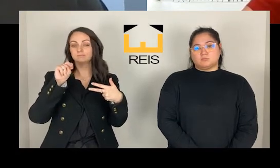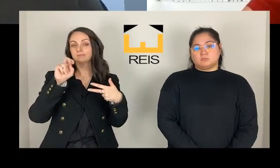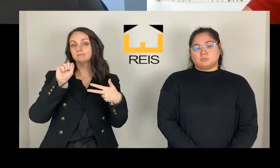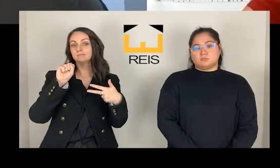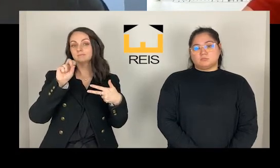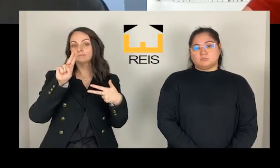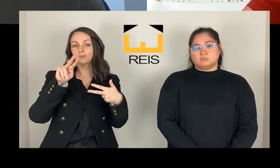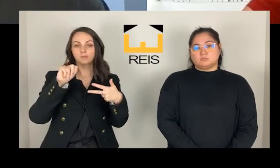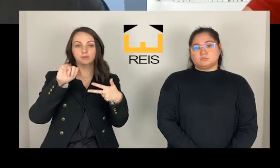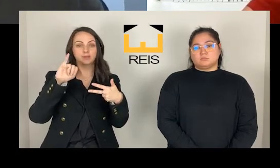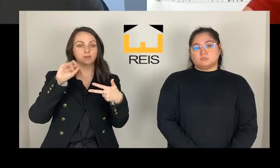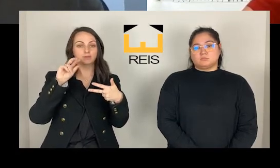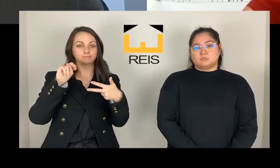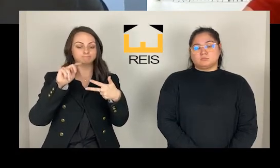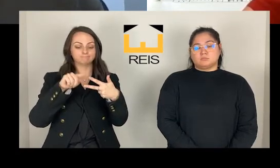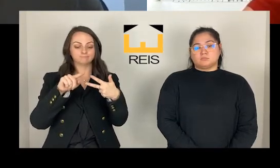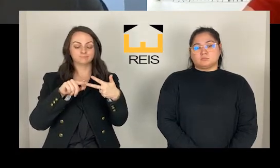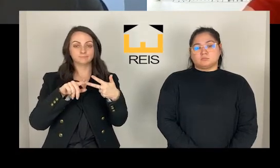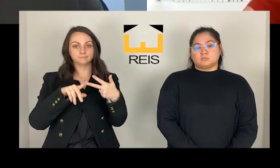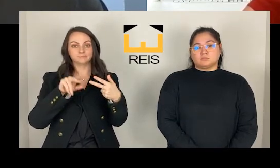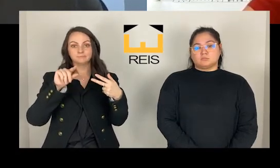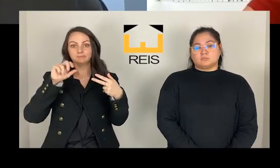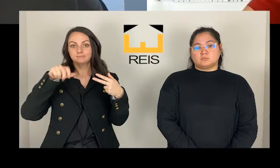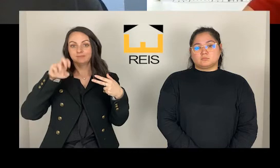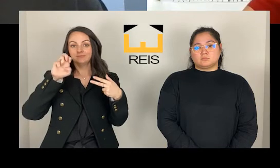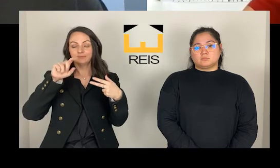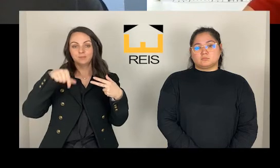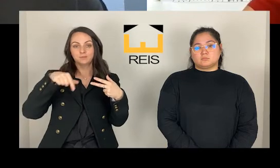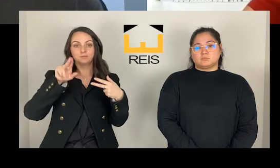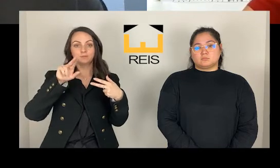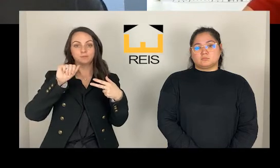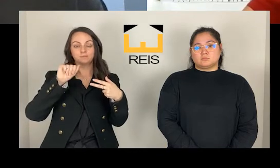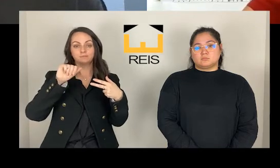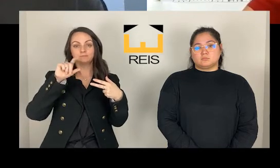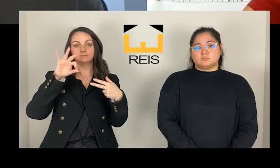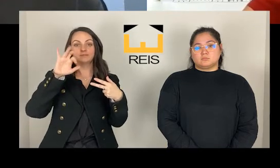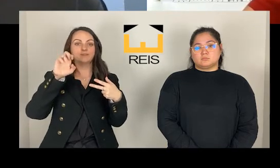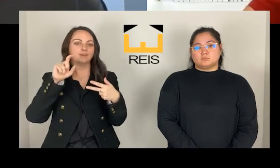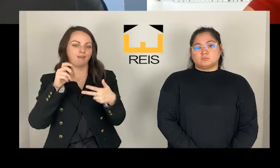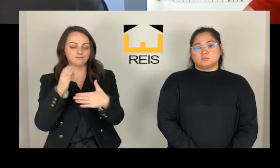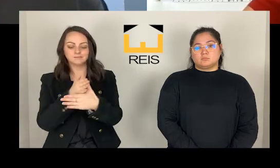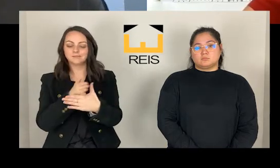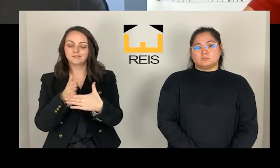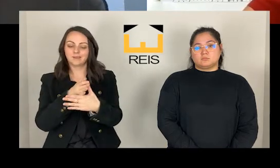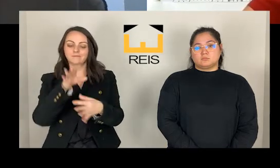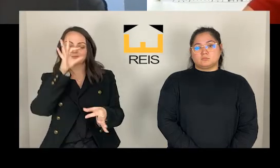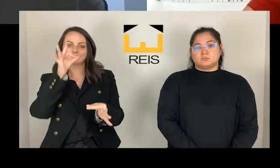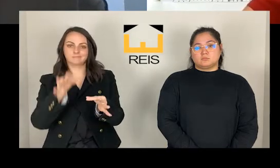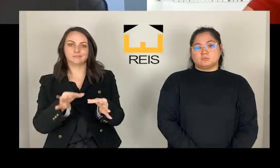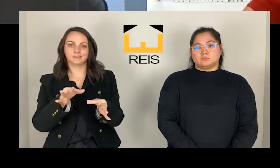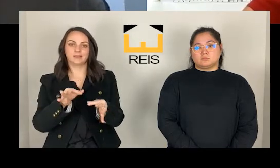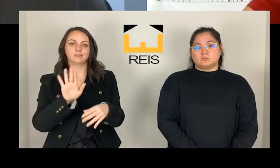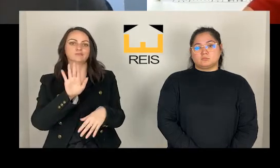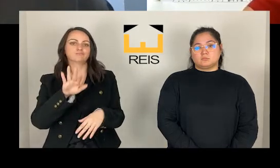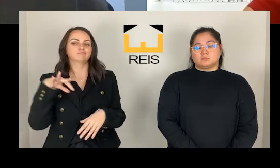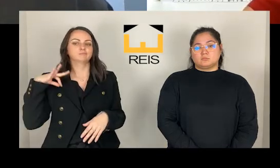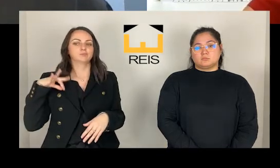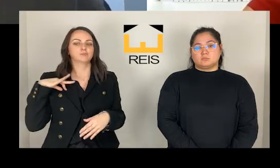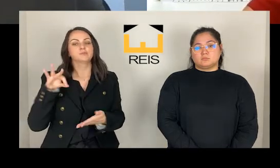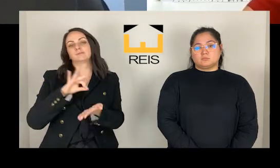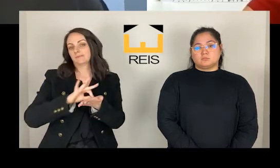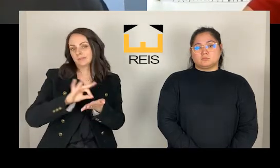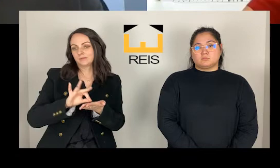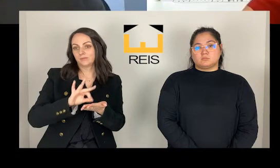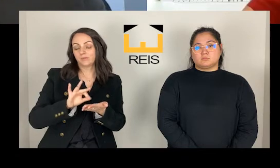the middle score of those three scores are is going to be the driver deciding the approval. And ultimately, once we get to that point, deciding